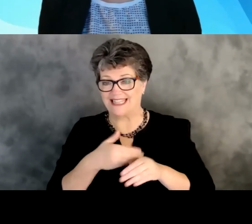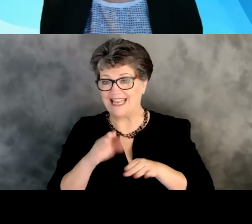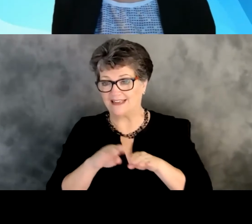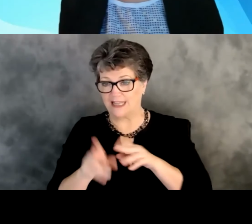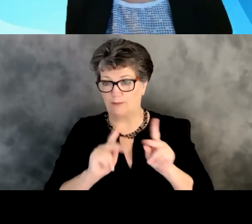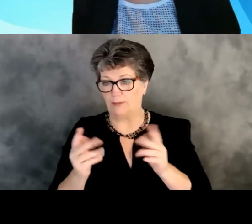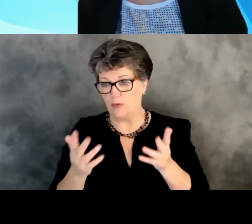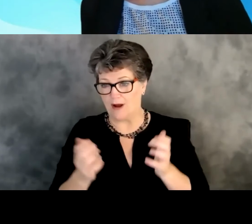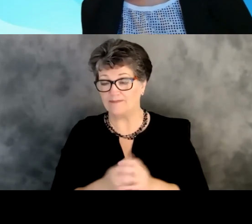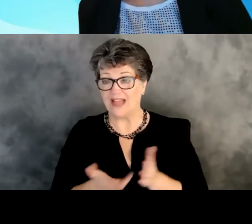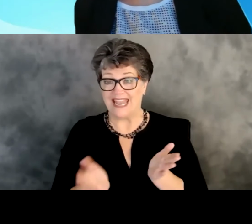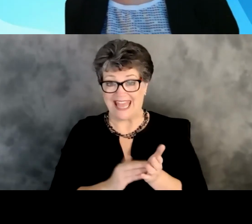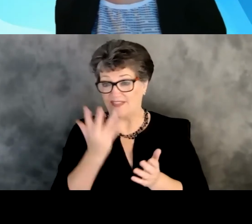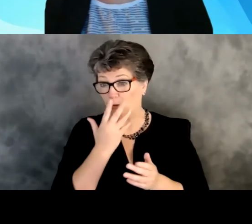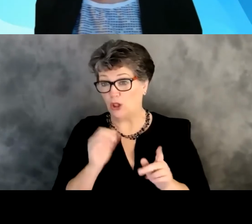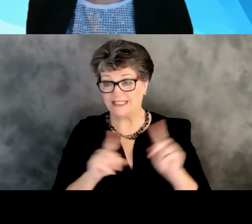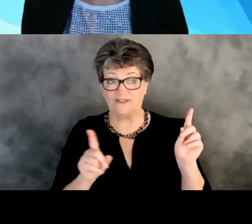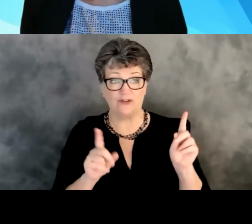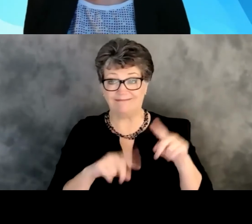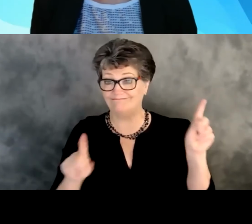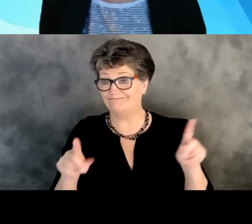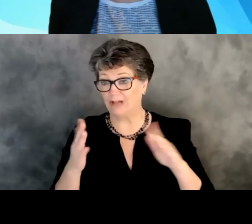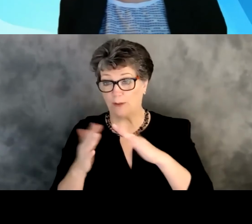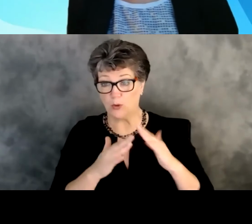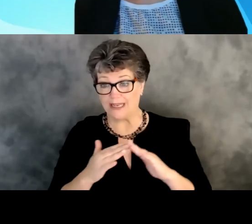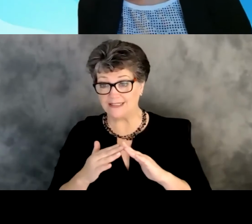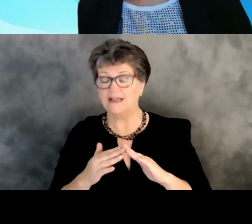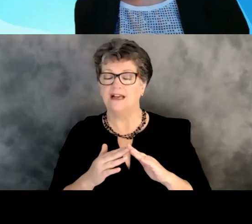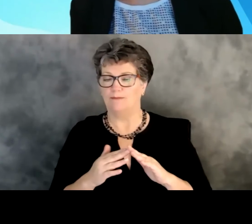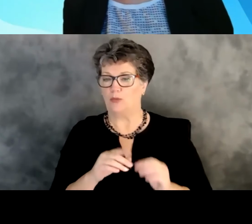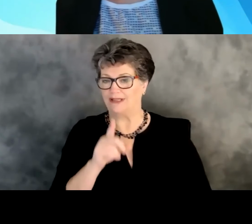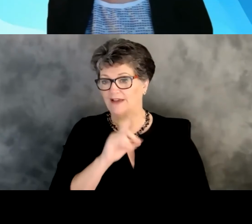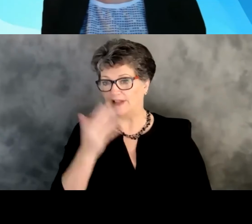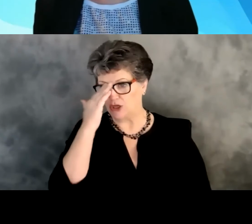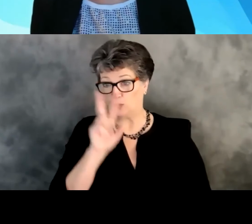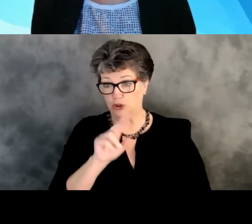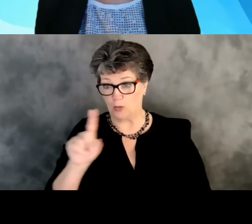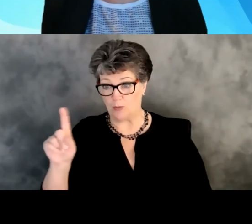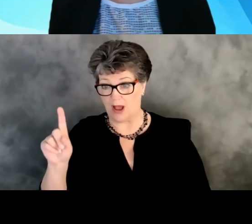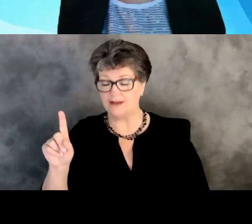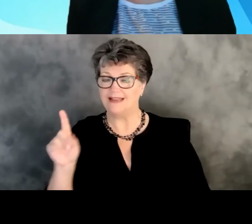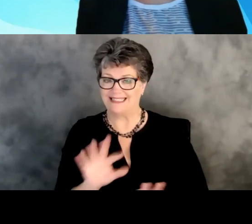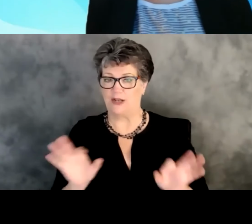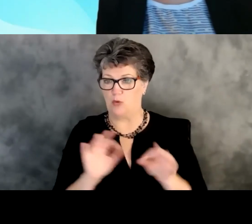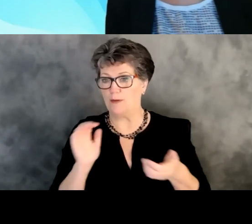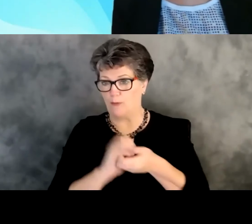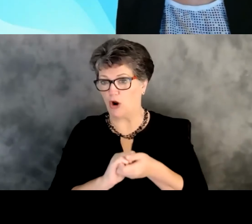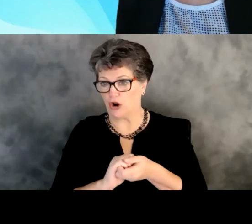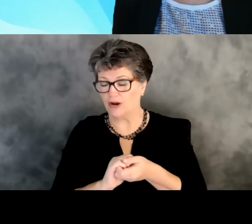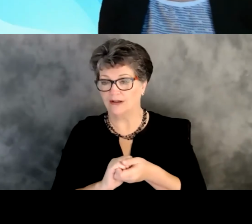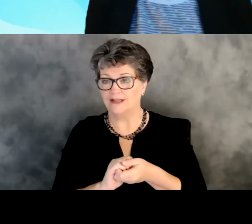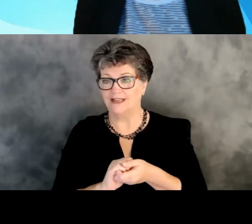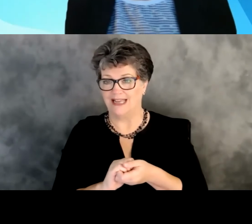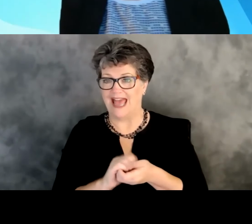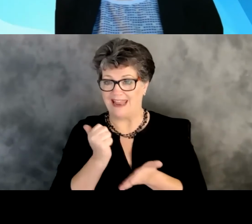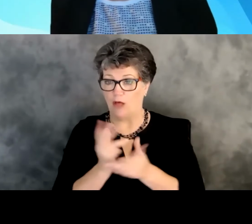So again, that'll look different in different communities, but we absolutely know that 211 is an important partner in getting